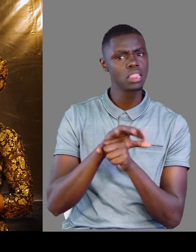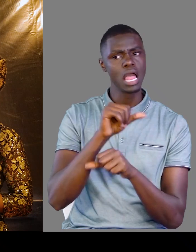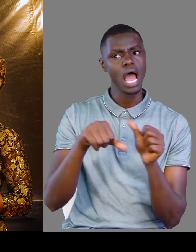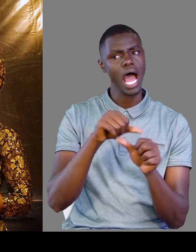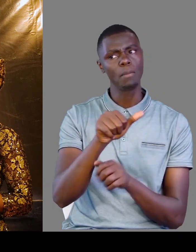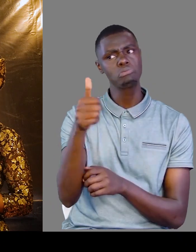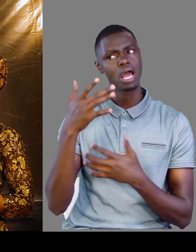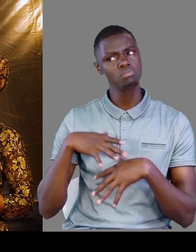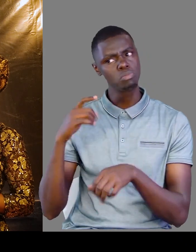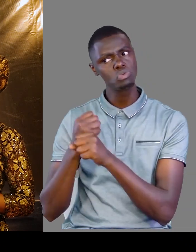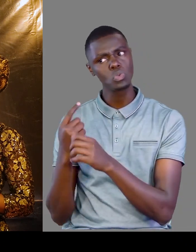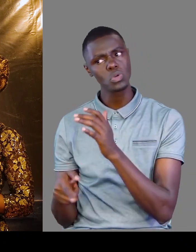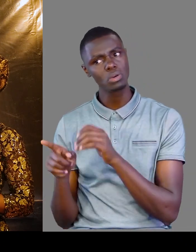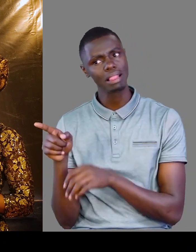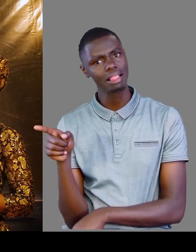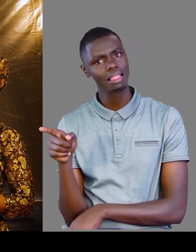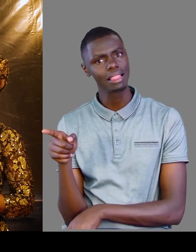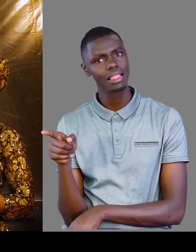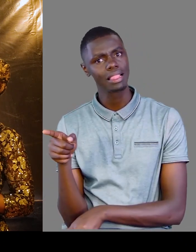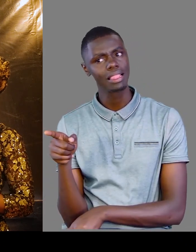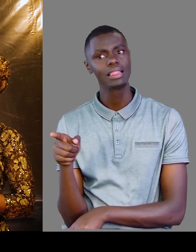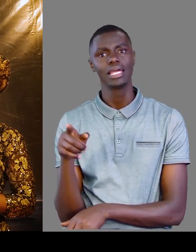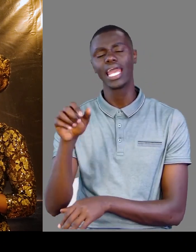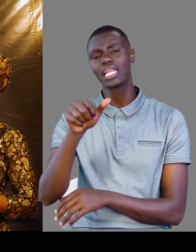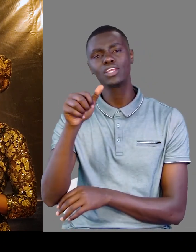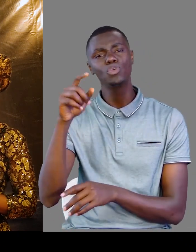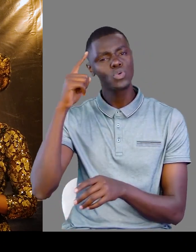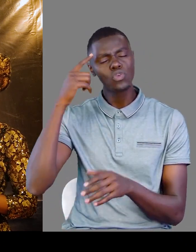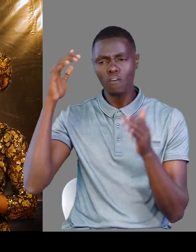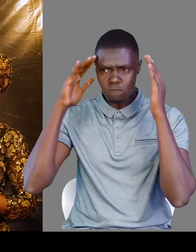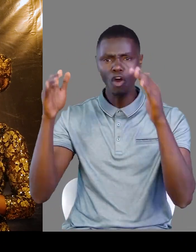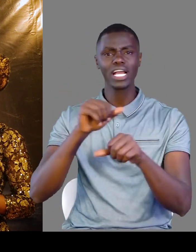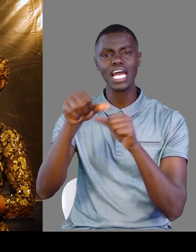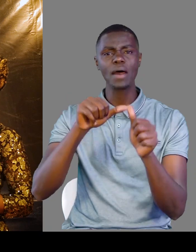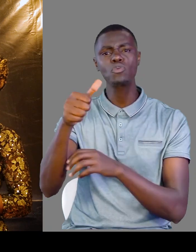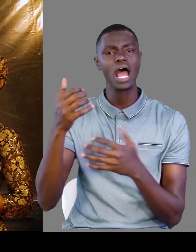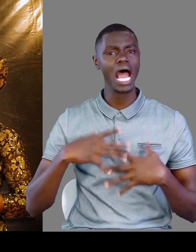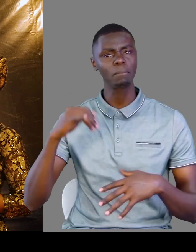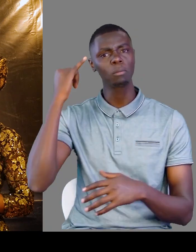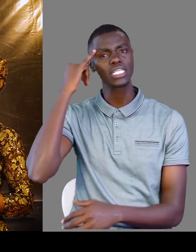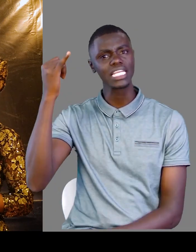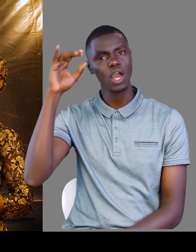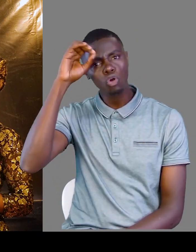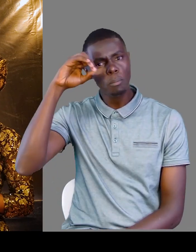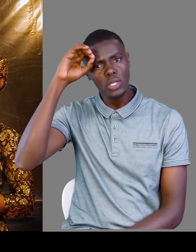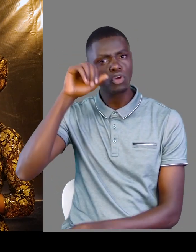are. Basically, someone else's opinion. You think too much about what someone else is thinking about